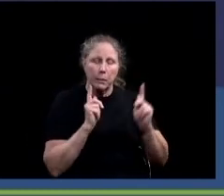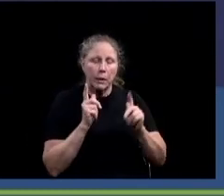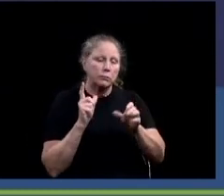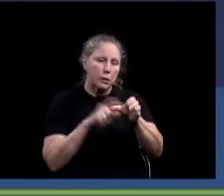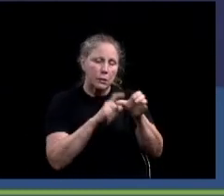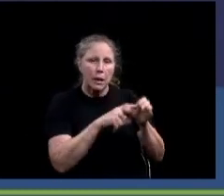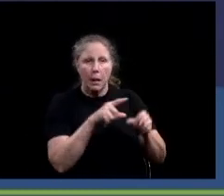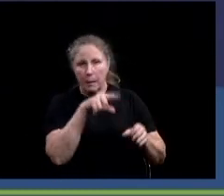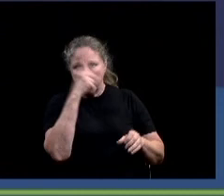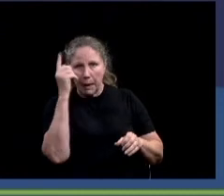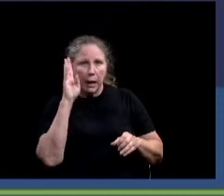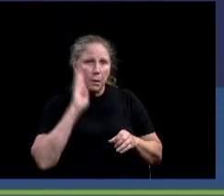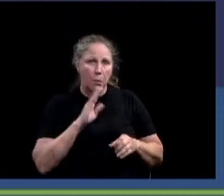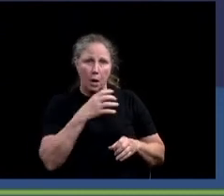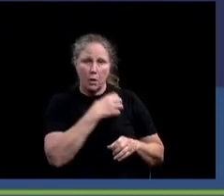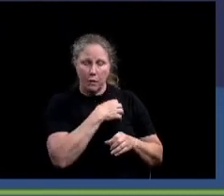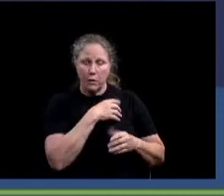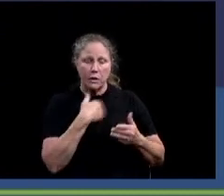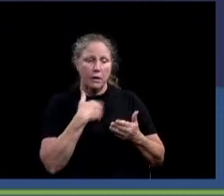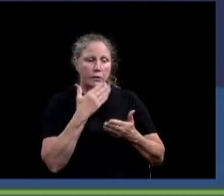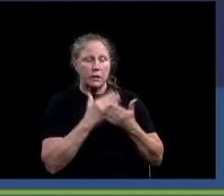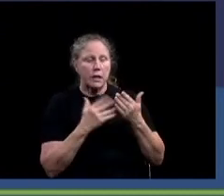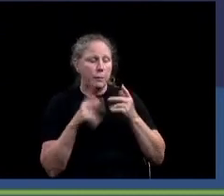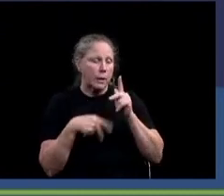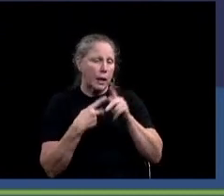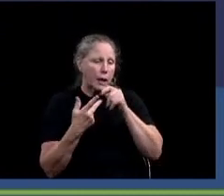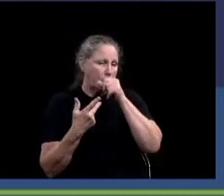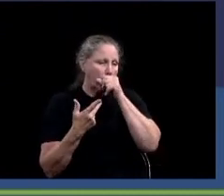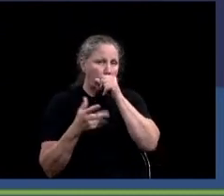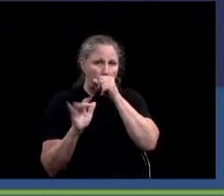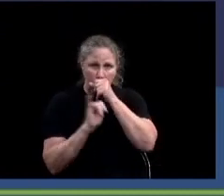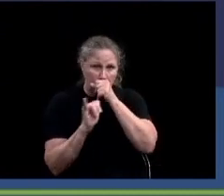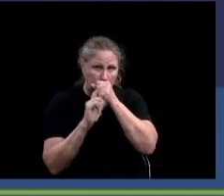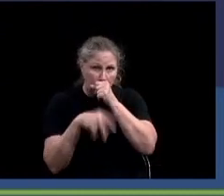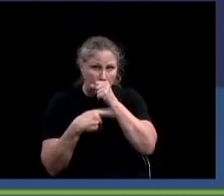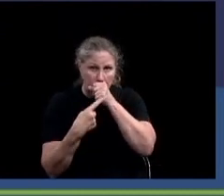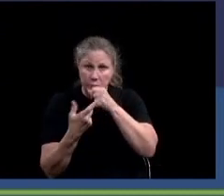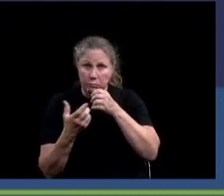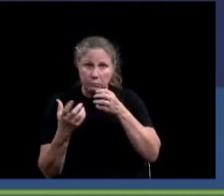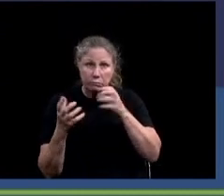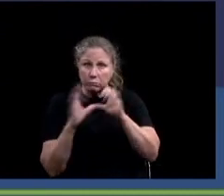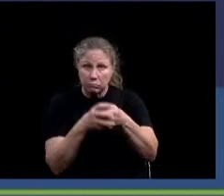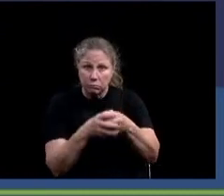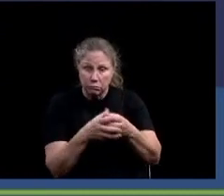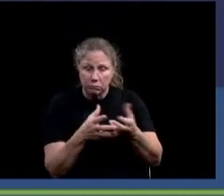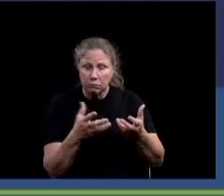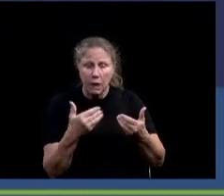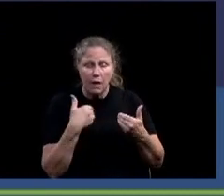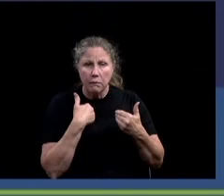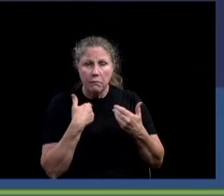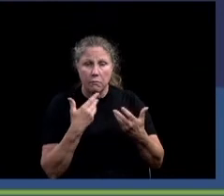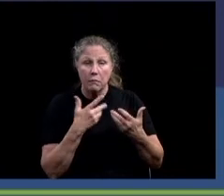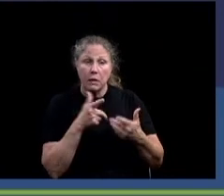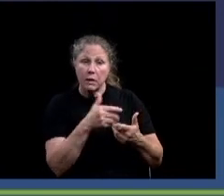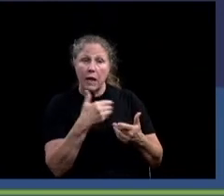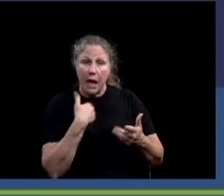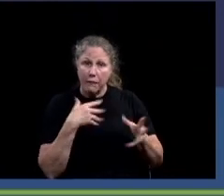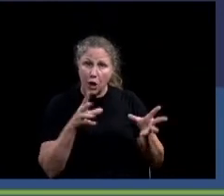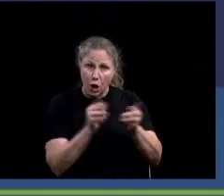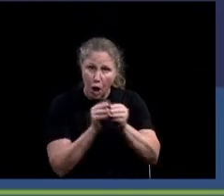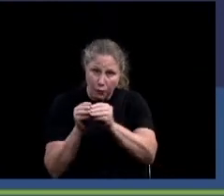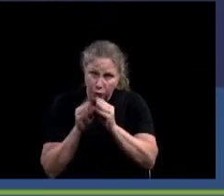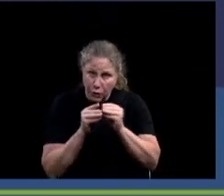of coalitions. When they have conferences, has anyone considered going to them and